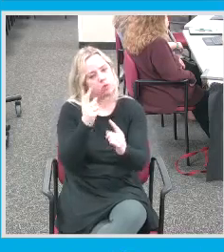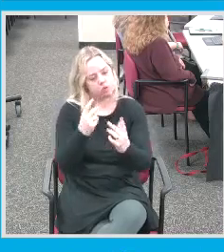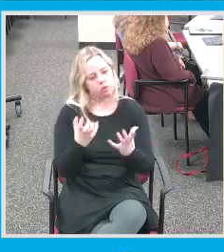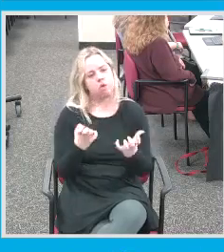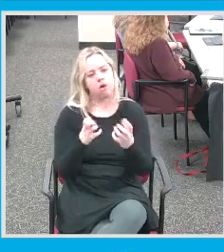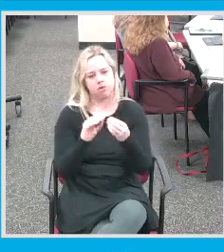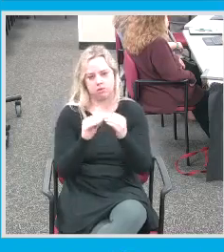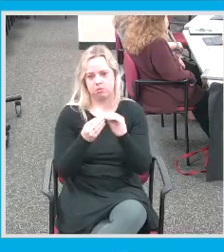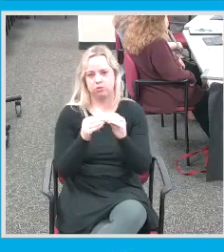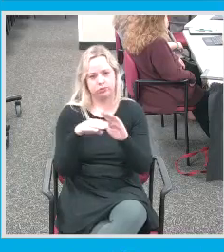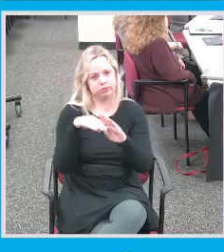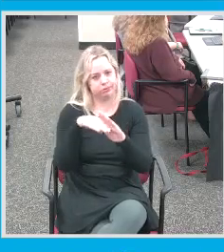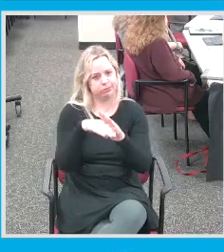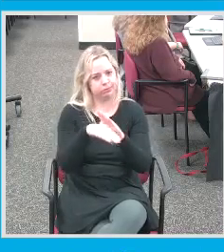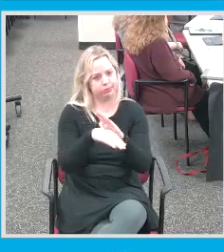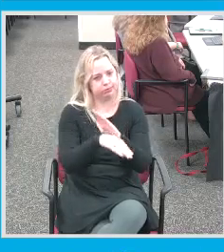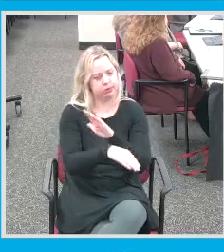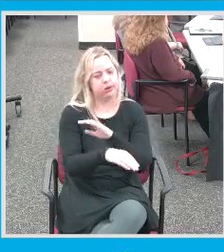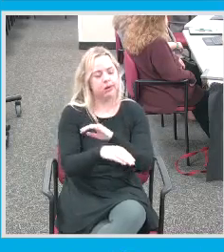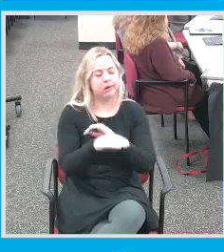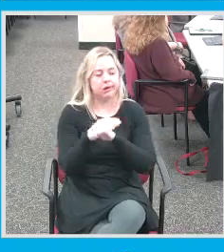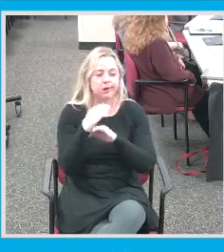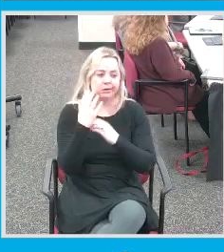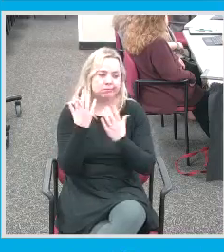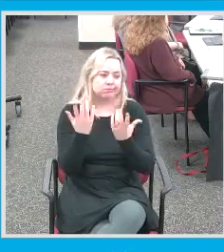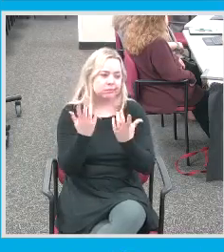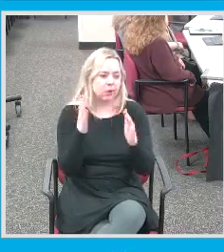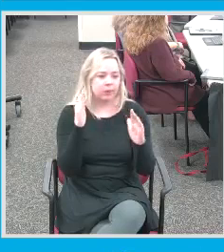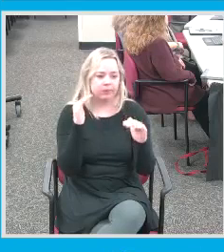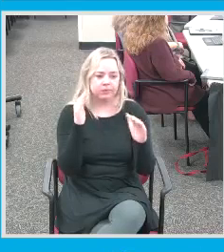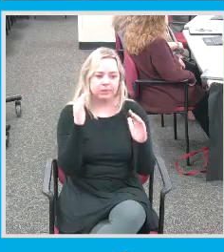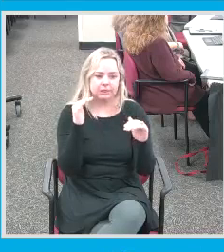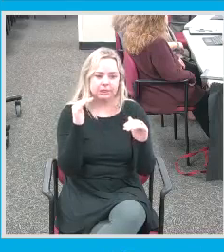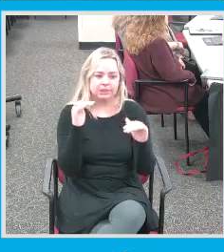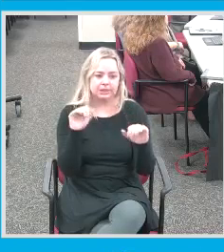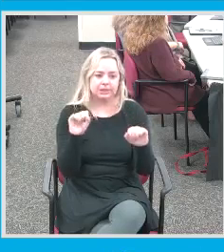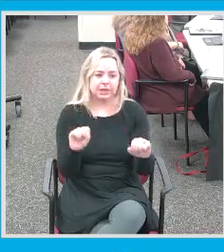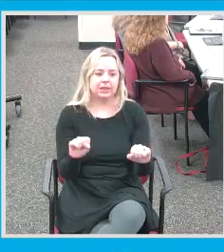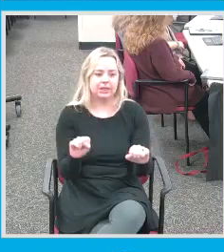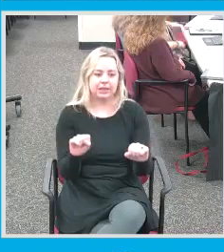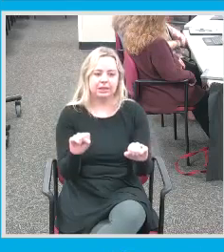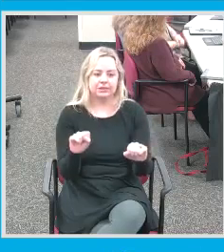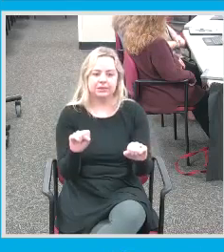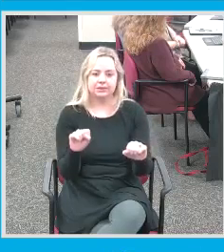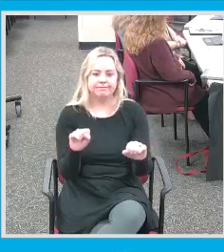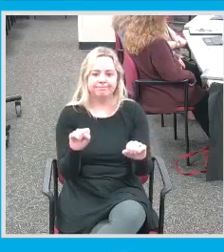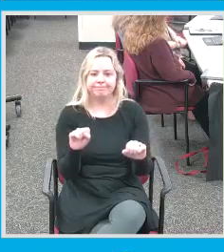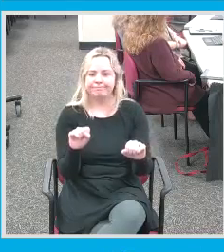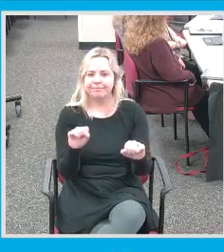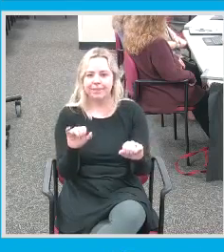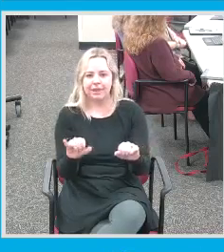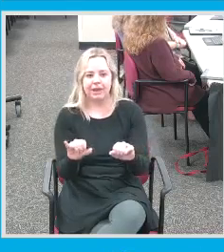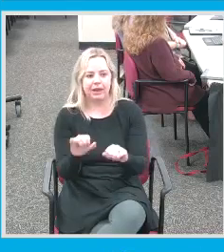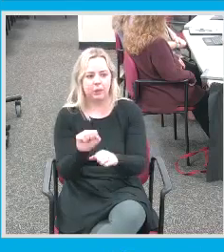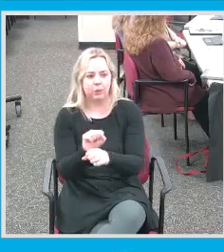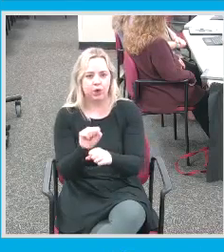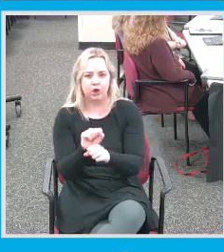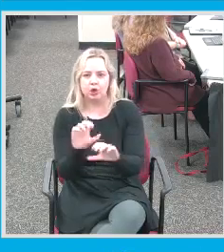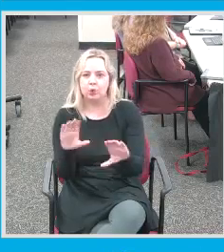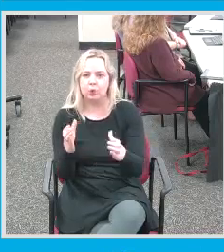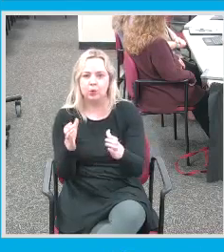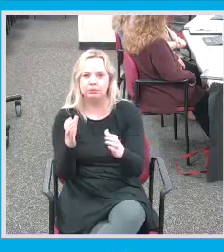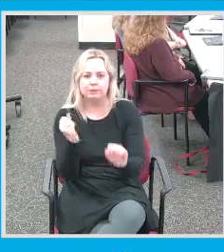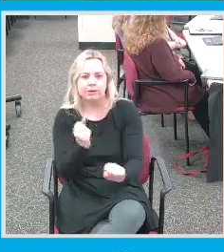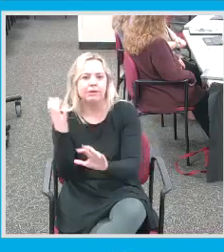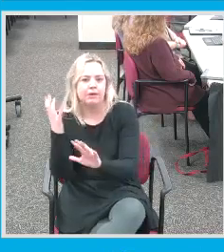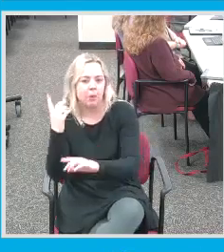them. Be great if we could abolish these work groups, because there wasn't any work to do, but we're not